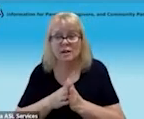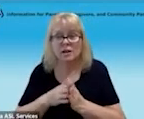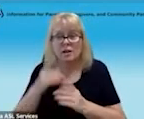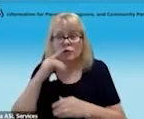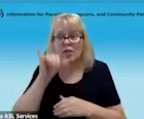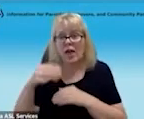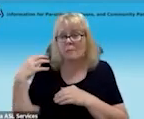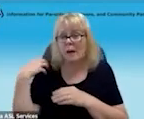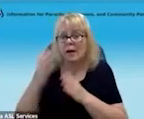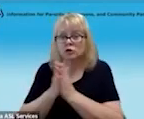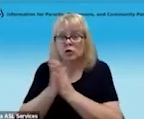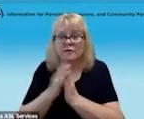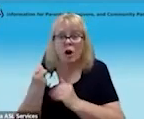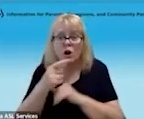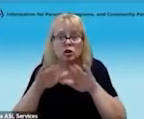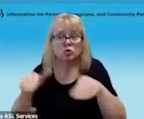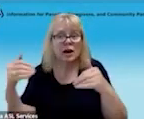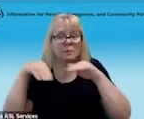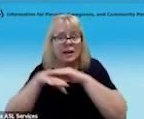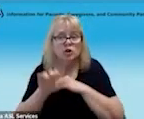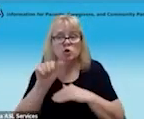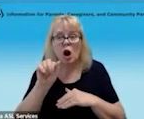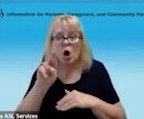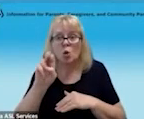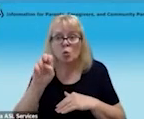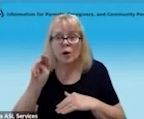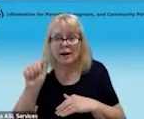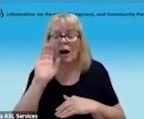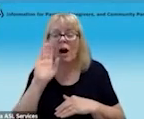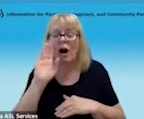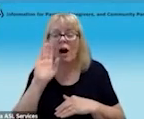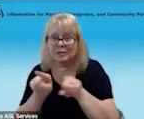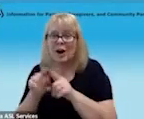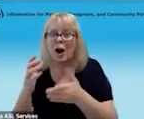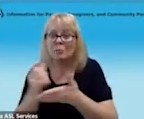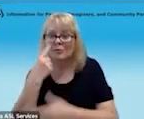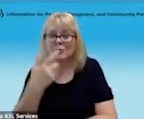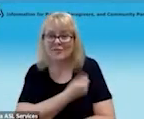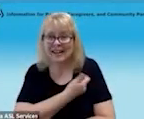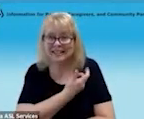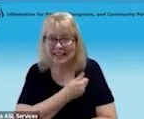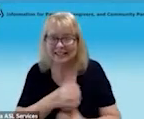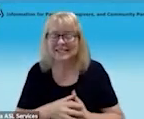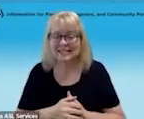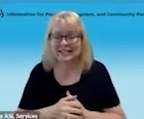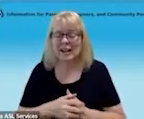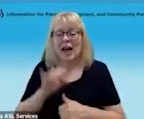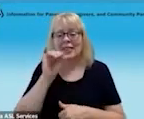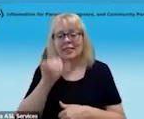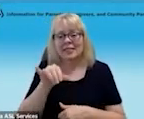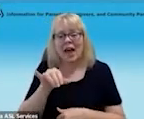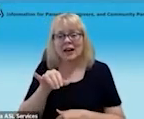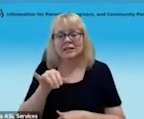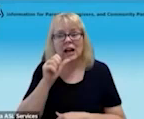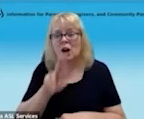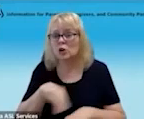Spurs, our National Basketball Association team, in which we're going to be doing a backpack drive. And at that backpack drive, for all those